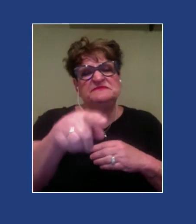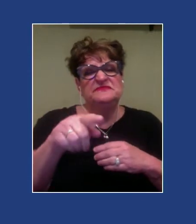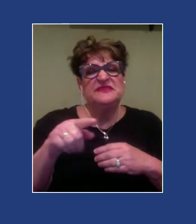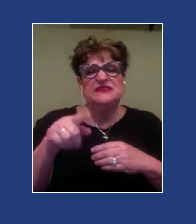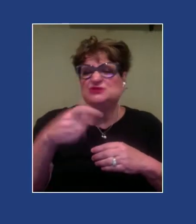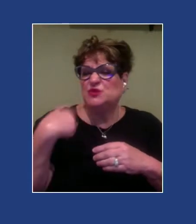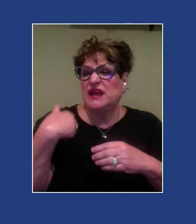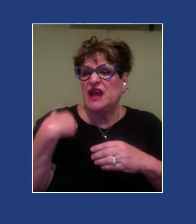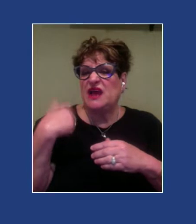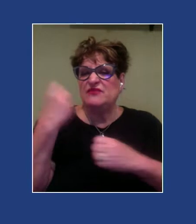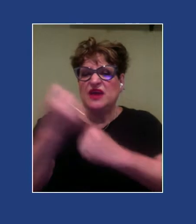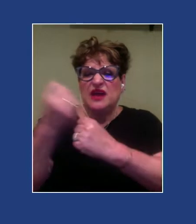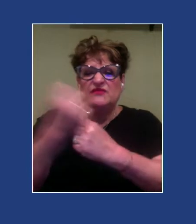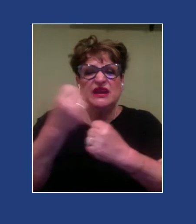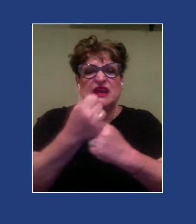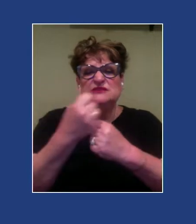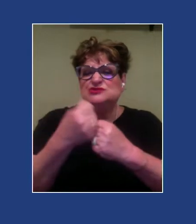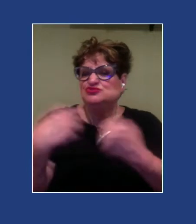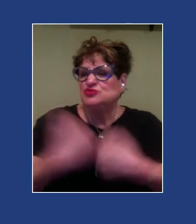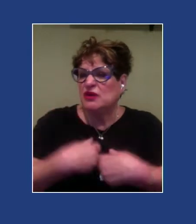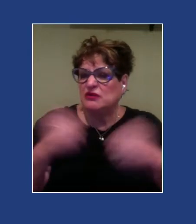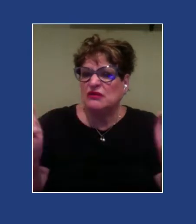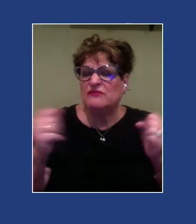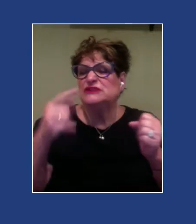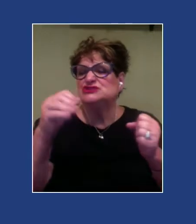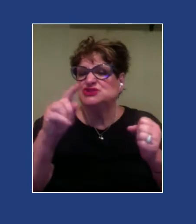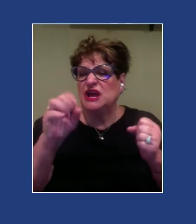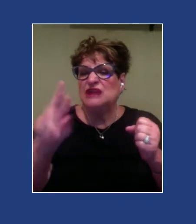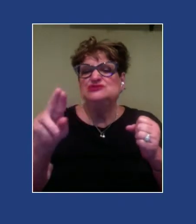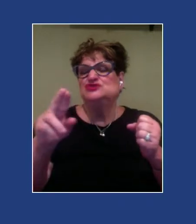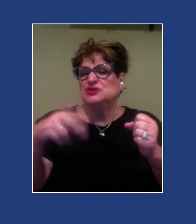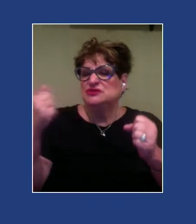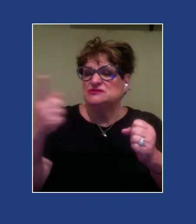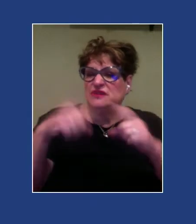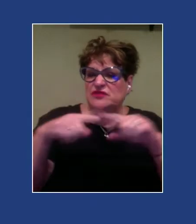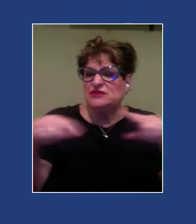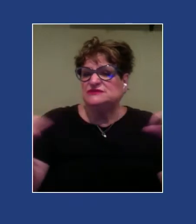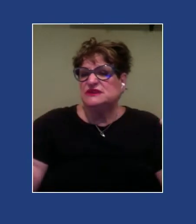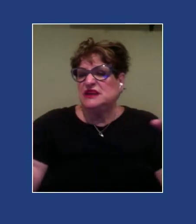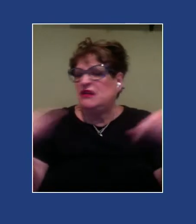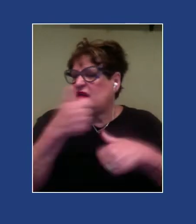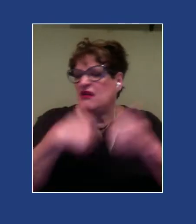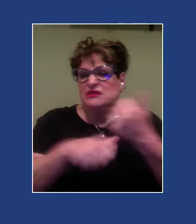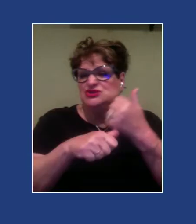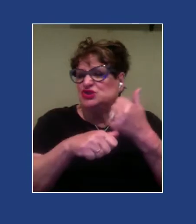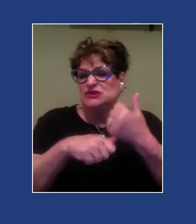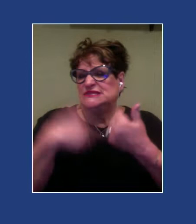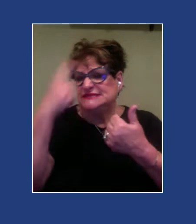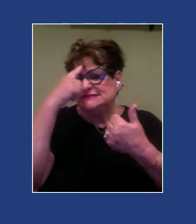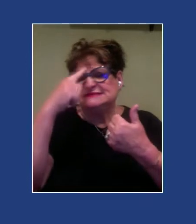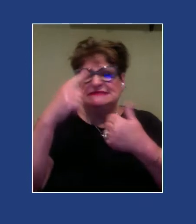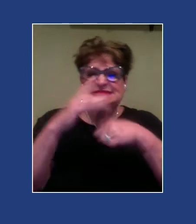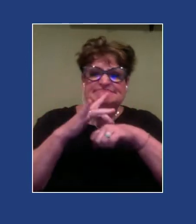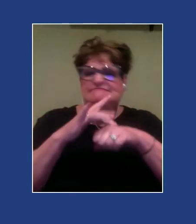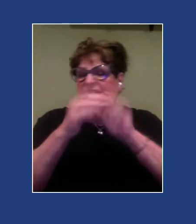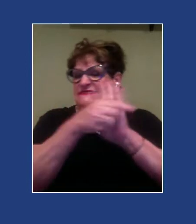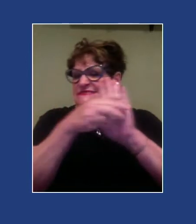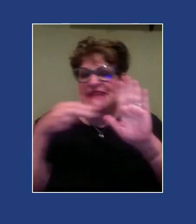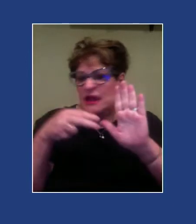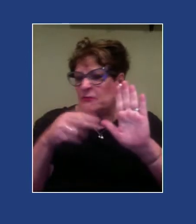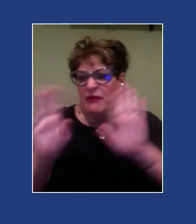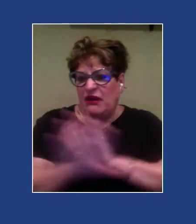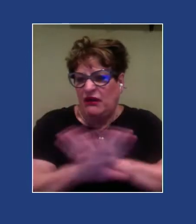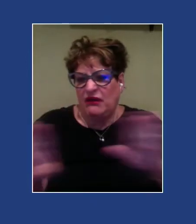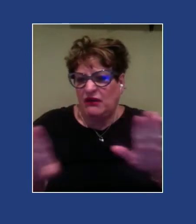to uncouple gender diversity from the inherent stigma of any diagnostic classification in the DSM. There's a